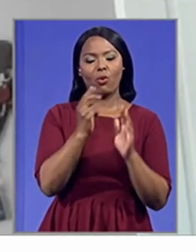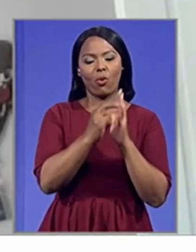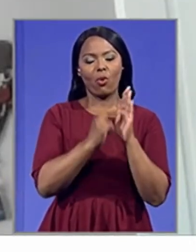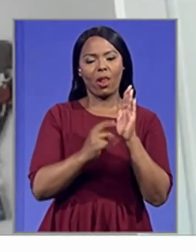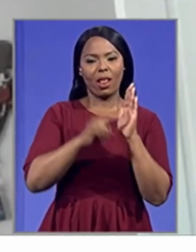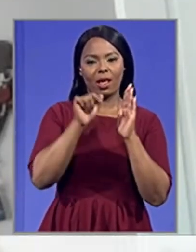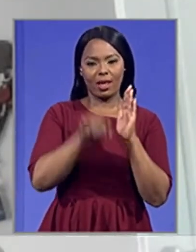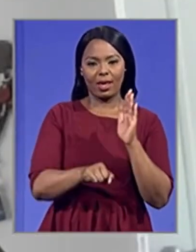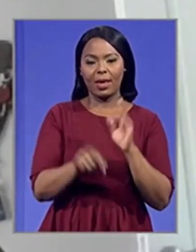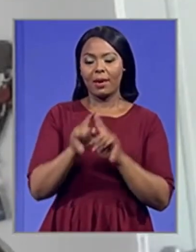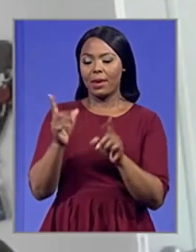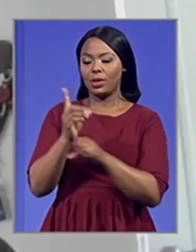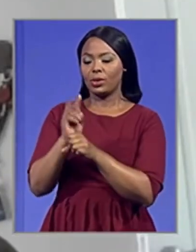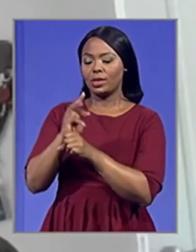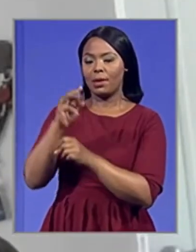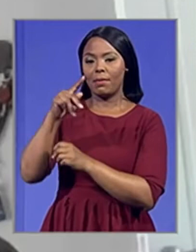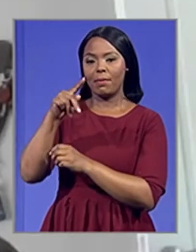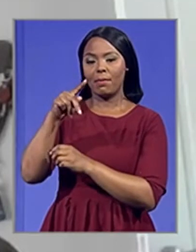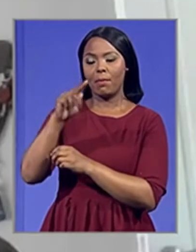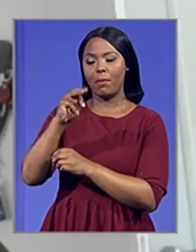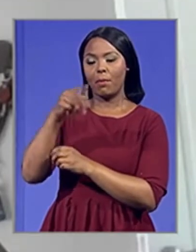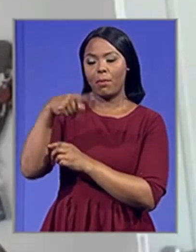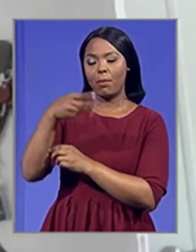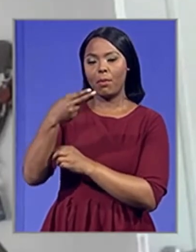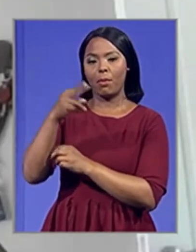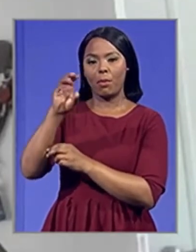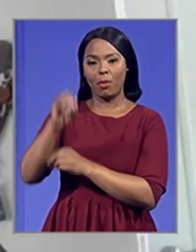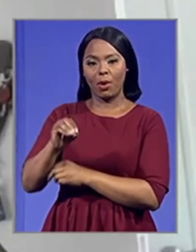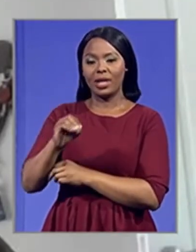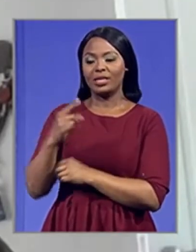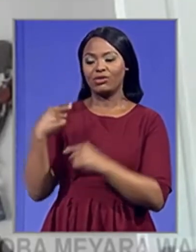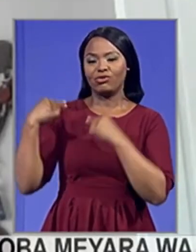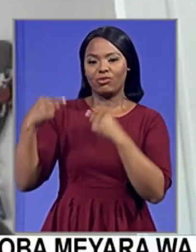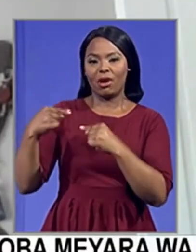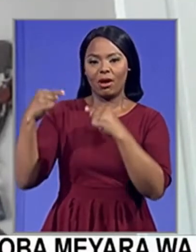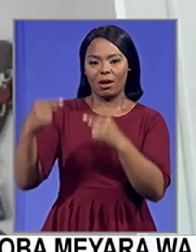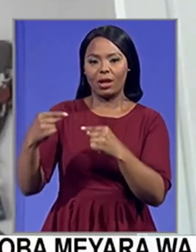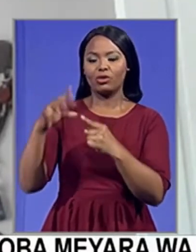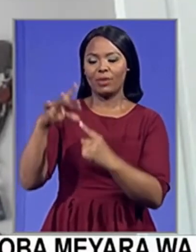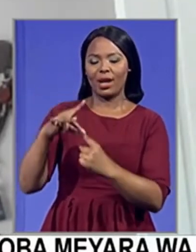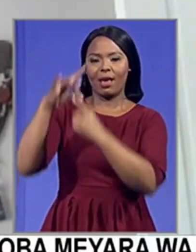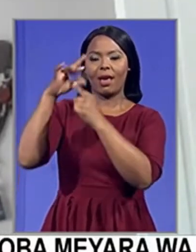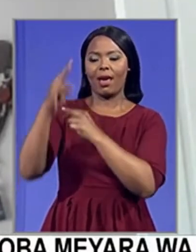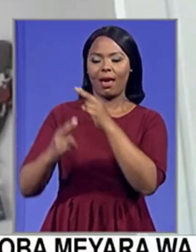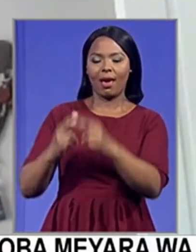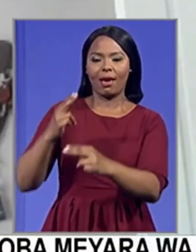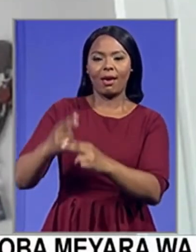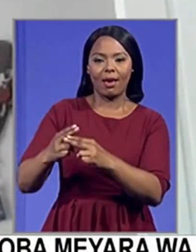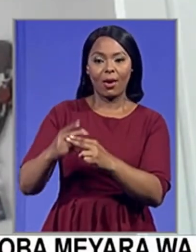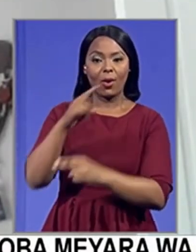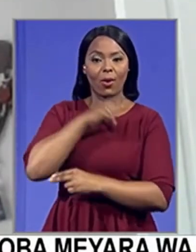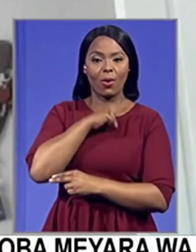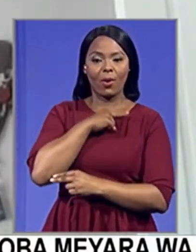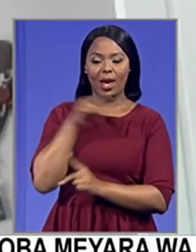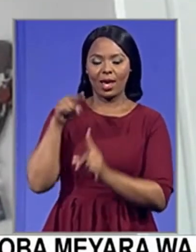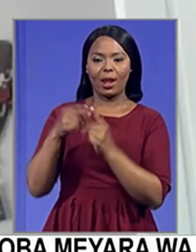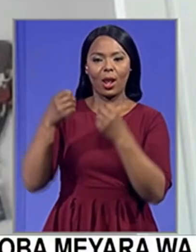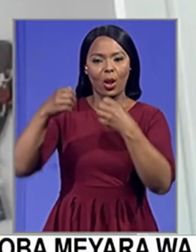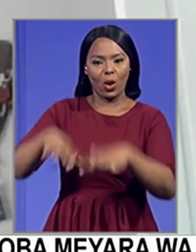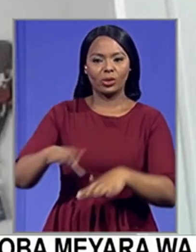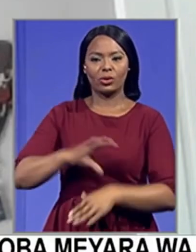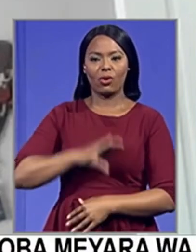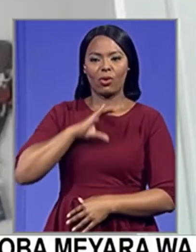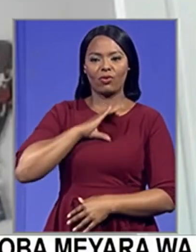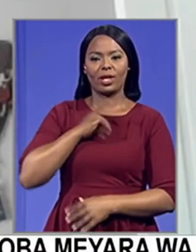time, Dr. Phalatse is going to struggle to be re-elected because, quite frankly, she has lost the confidence